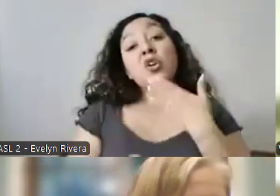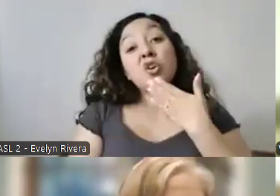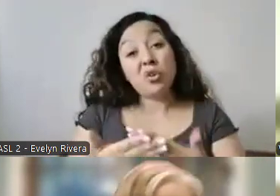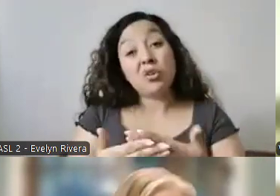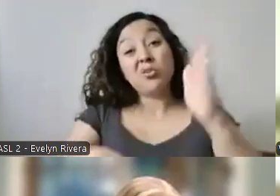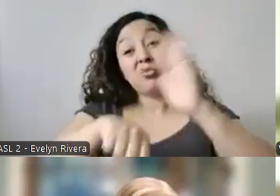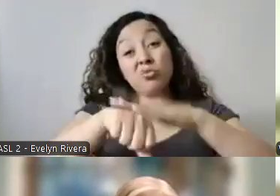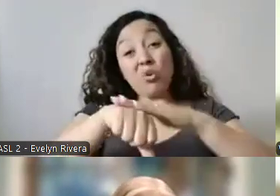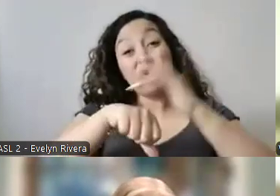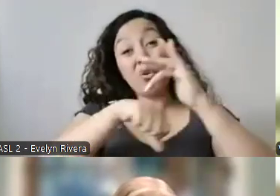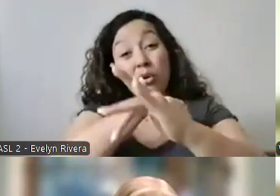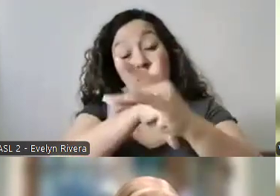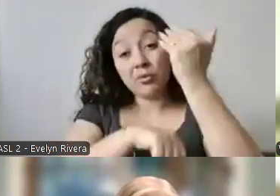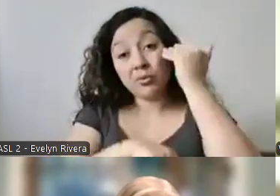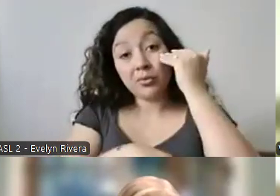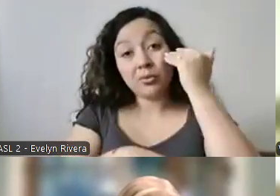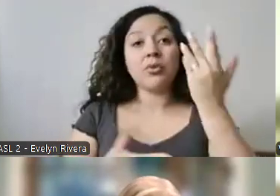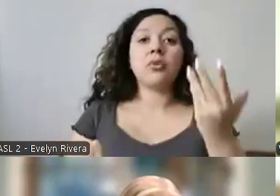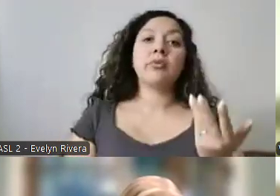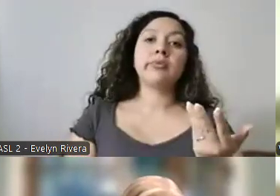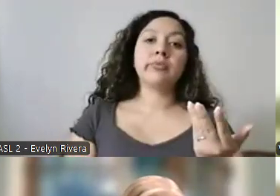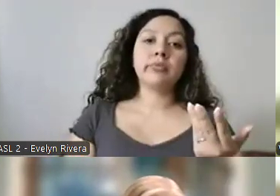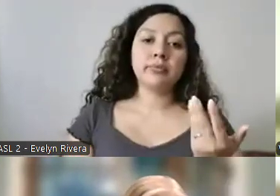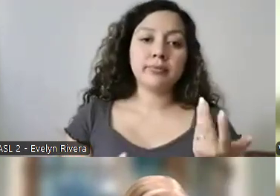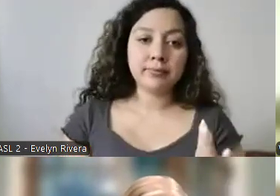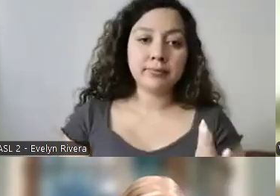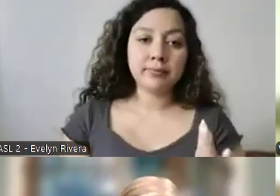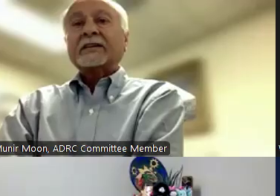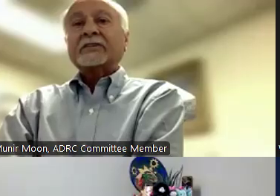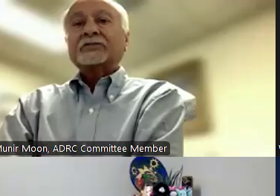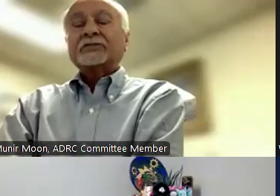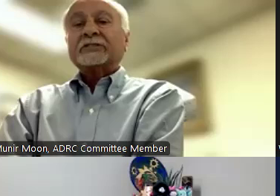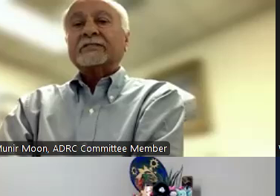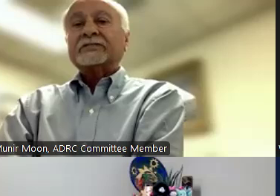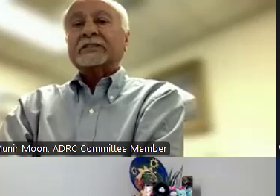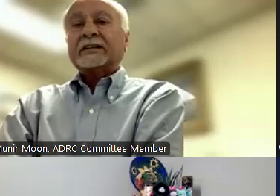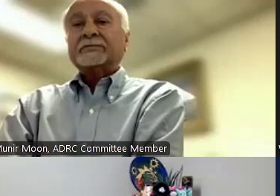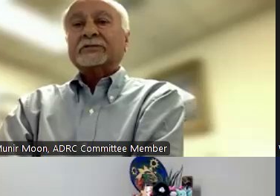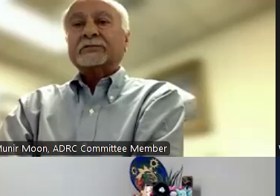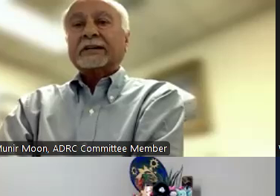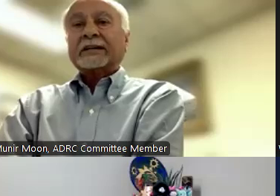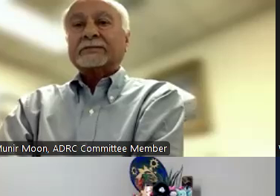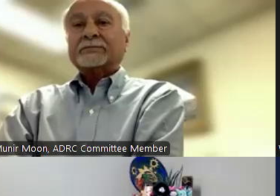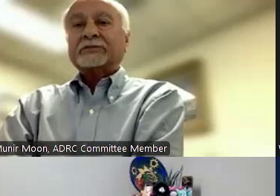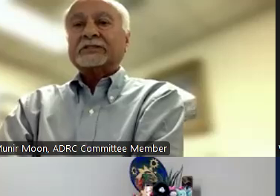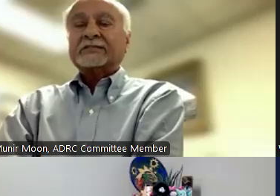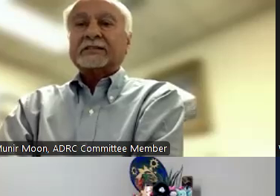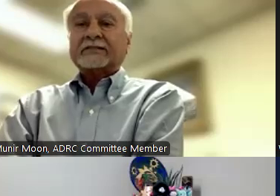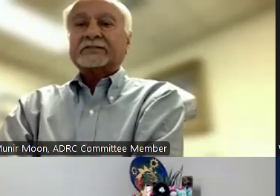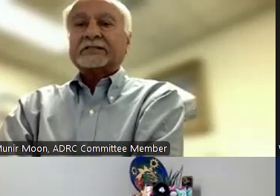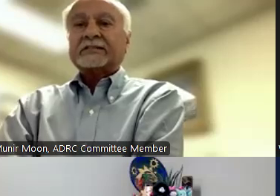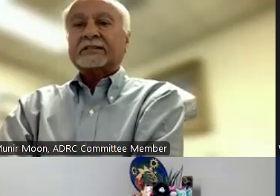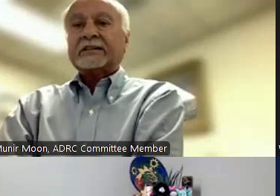as, early as 10 years, even 20 years, some people say. So there is time to act upon, change